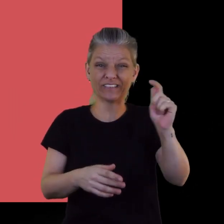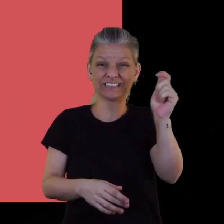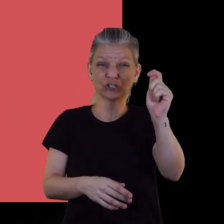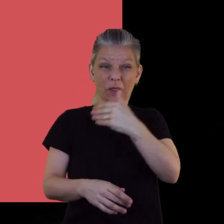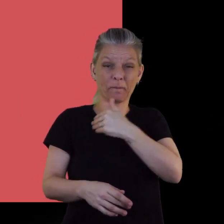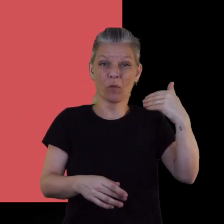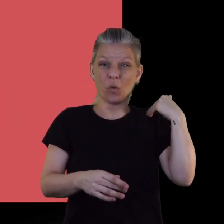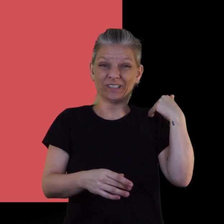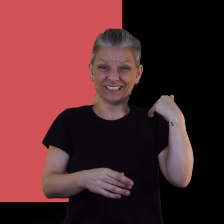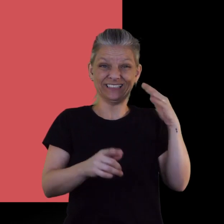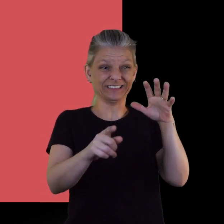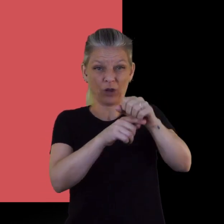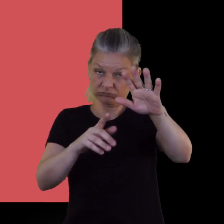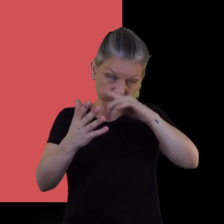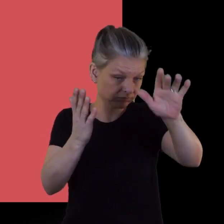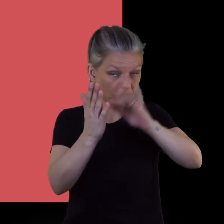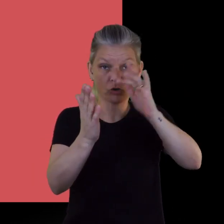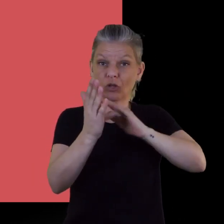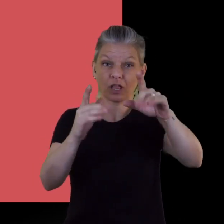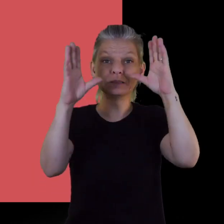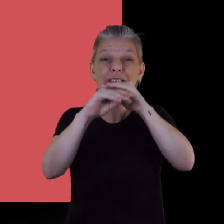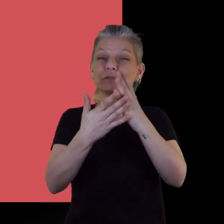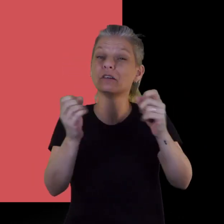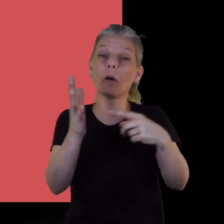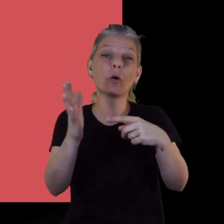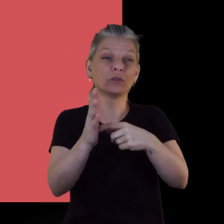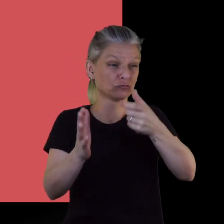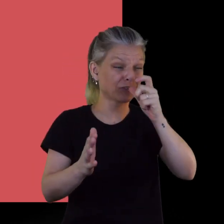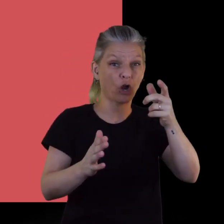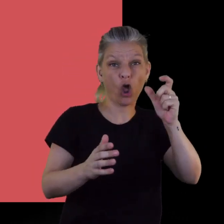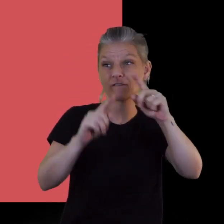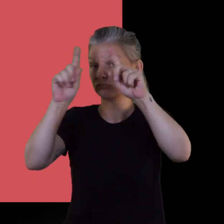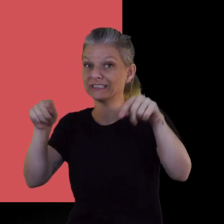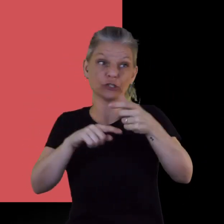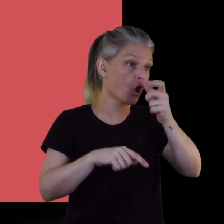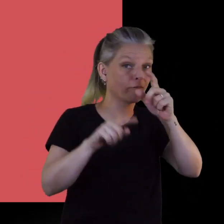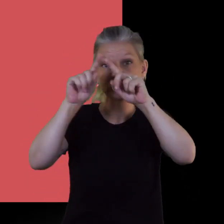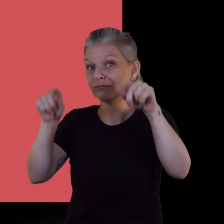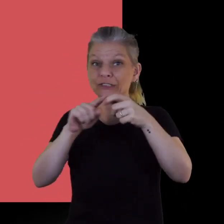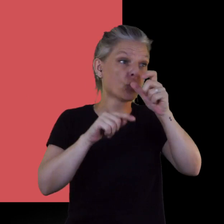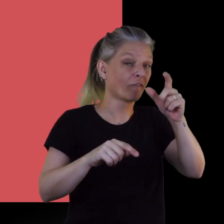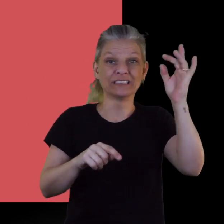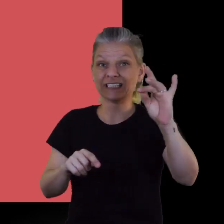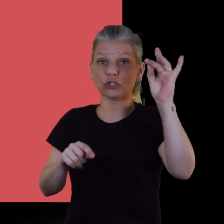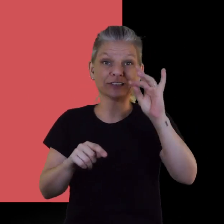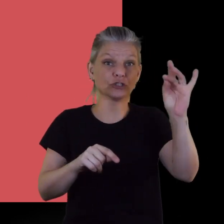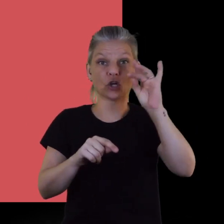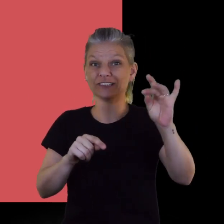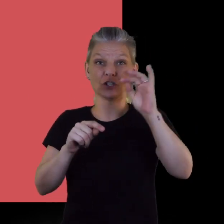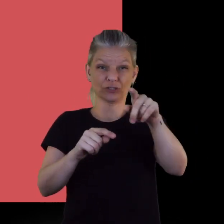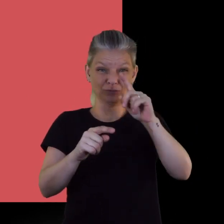peak boredom, keep scrolling like sleep ain't important. Drink coffee, screen gawking, TikTok till 6 in the morning. I should have drank some fucking chamomile as